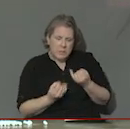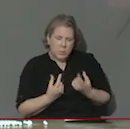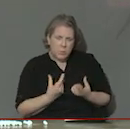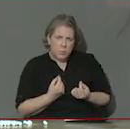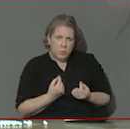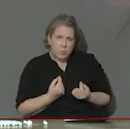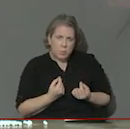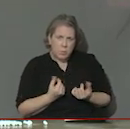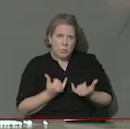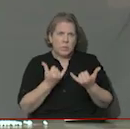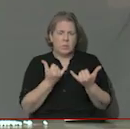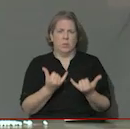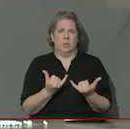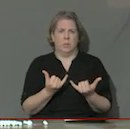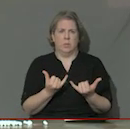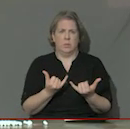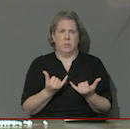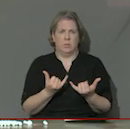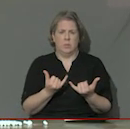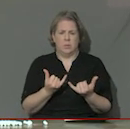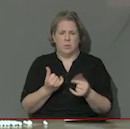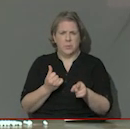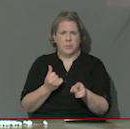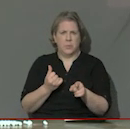now you get here, you get